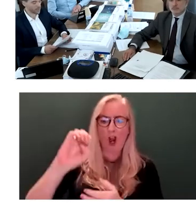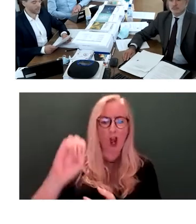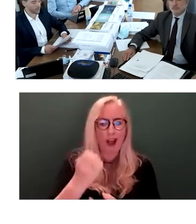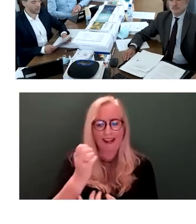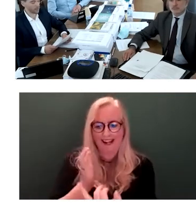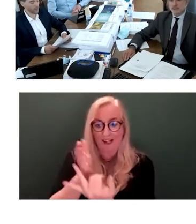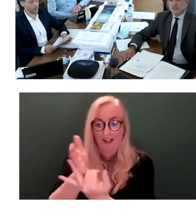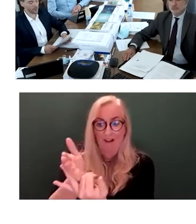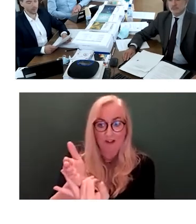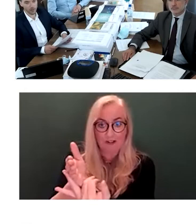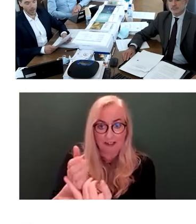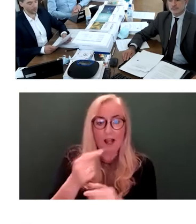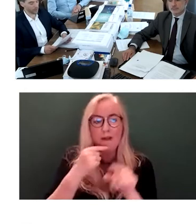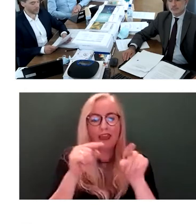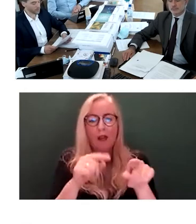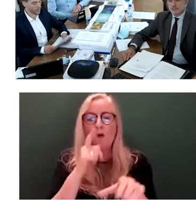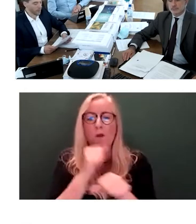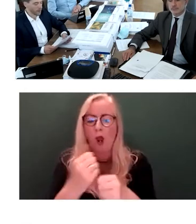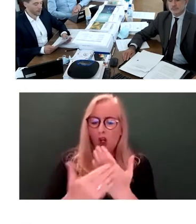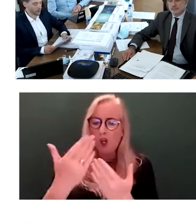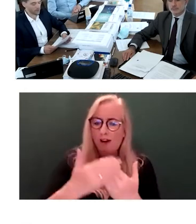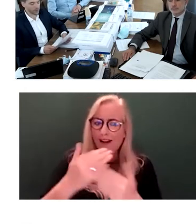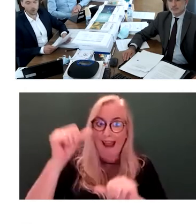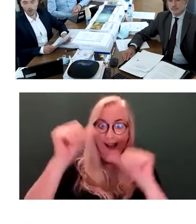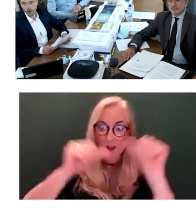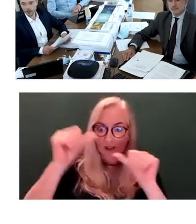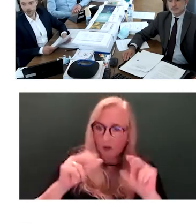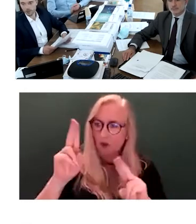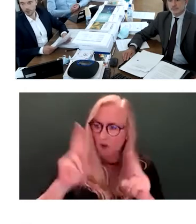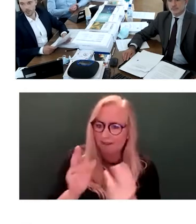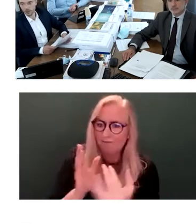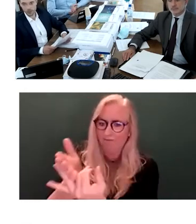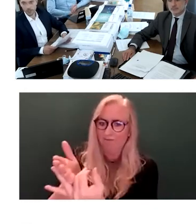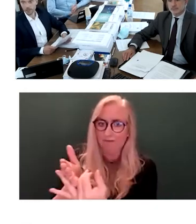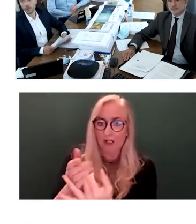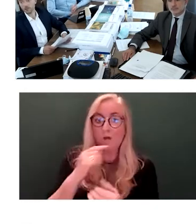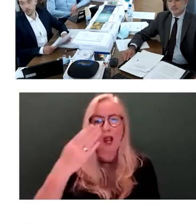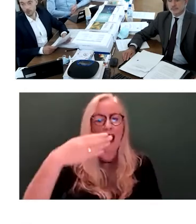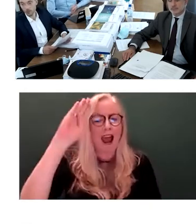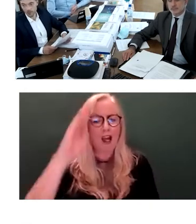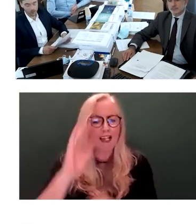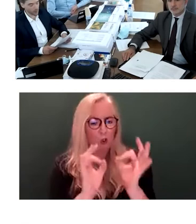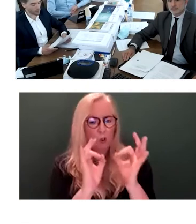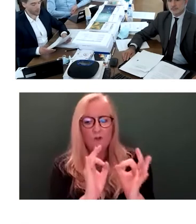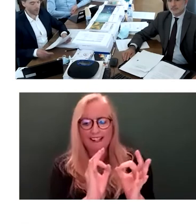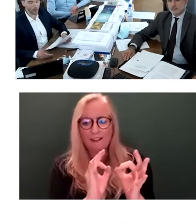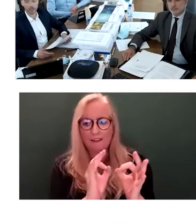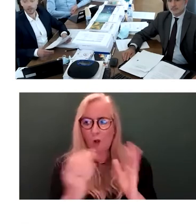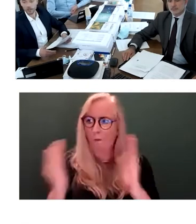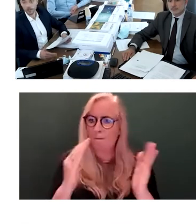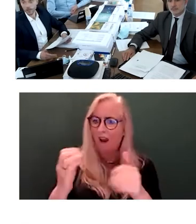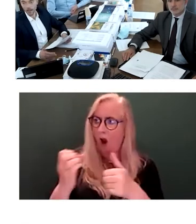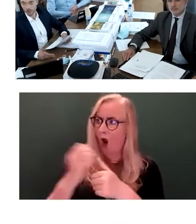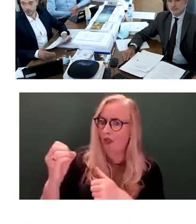here in particular, I'm talking about young adults. So Ireland is quite unique across OECD countries by